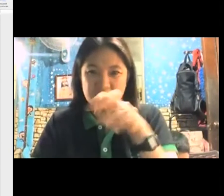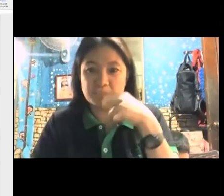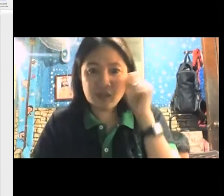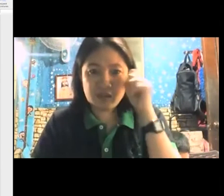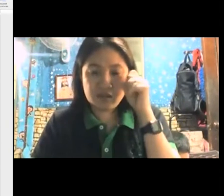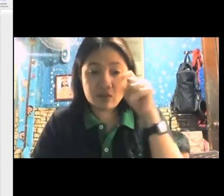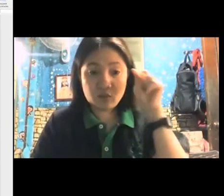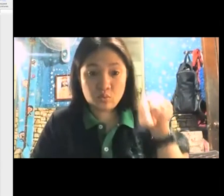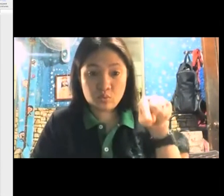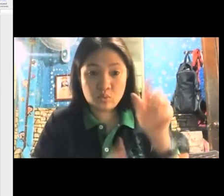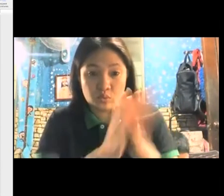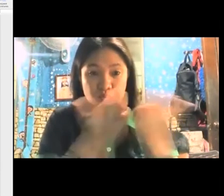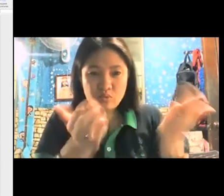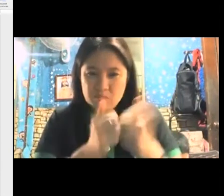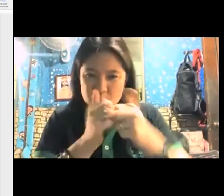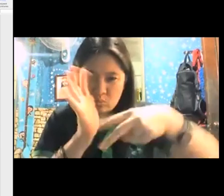Jasmine, I just want to get her attention.